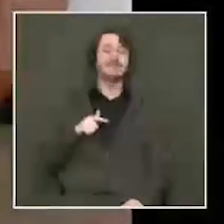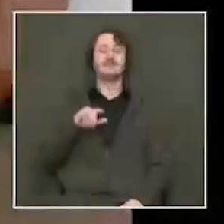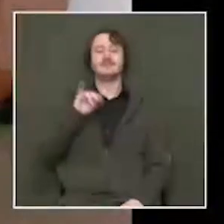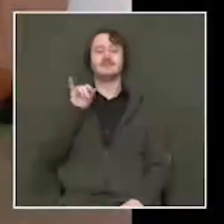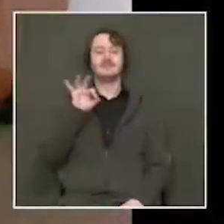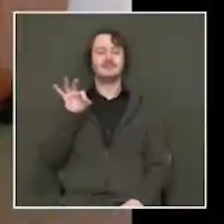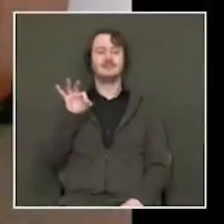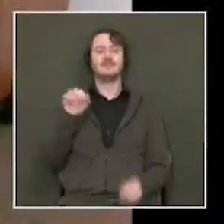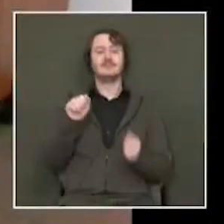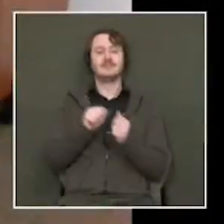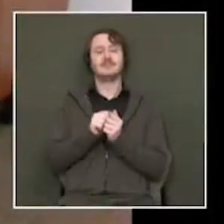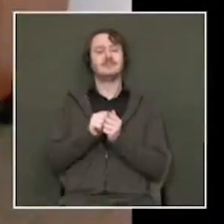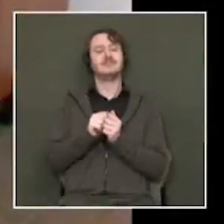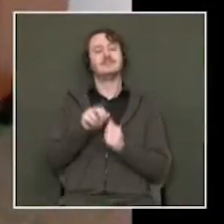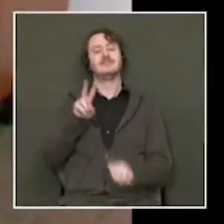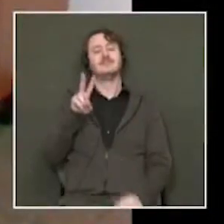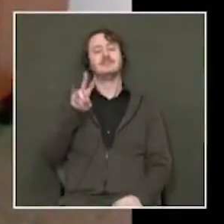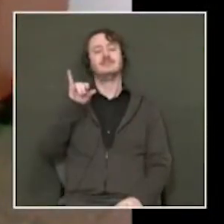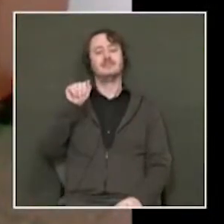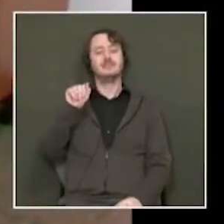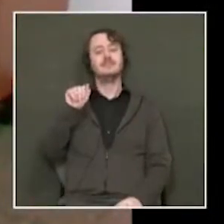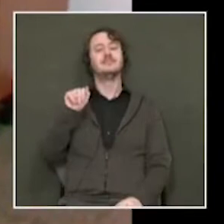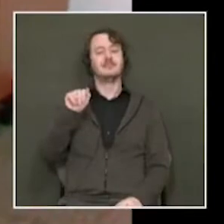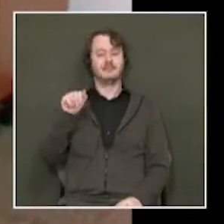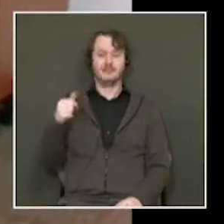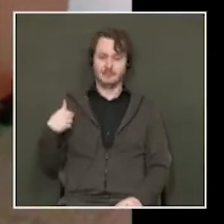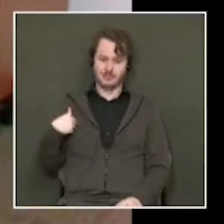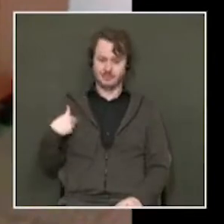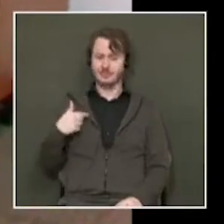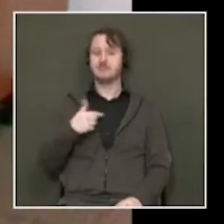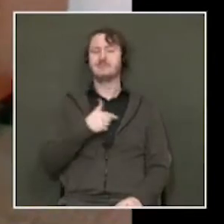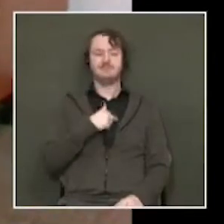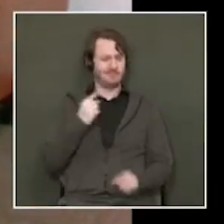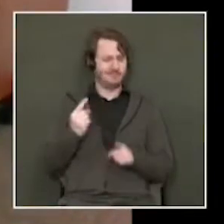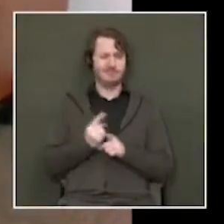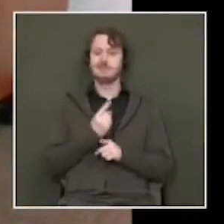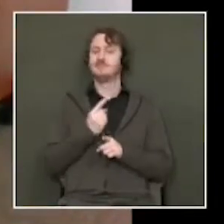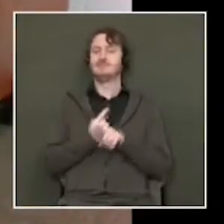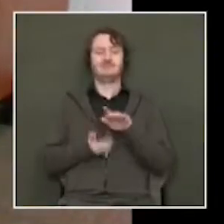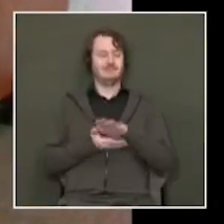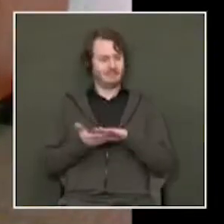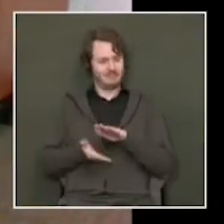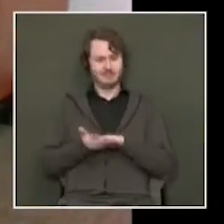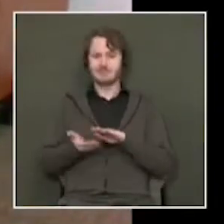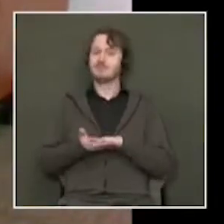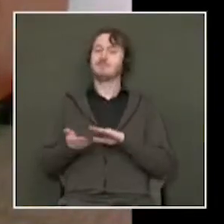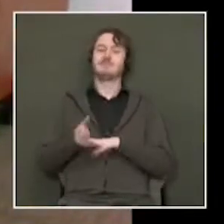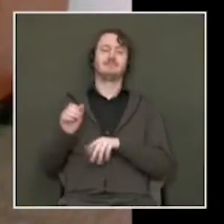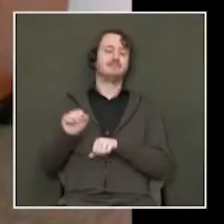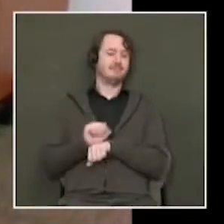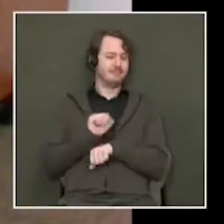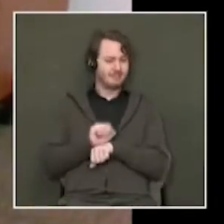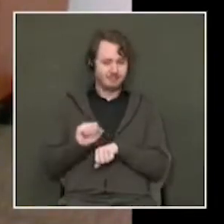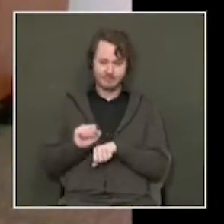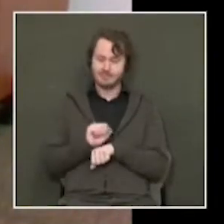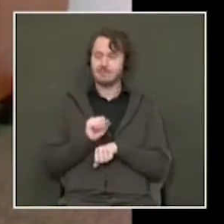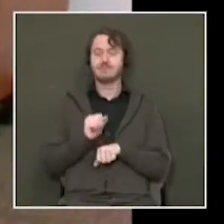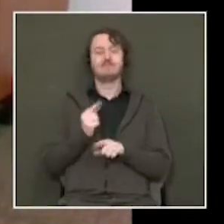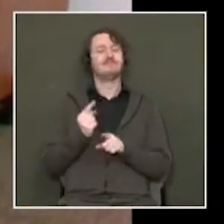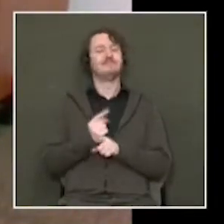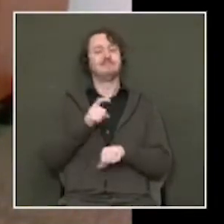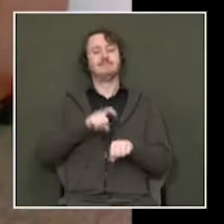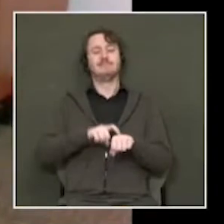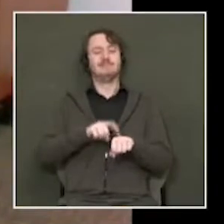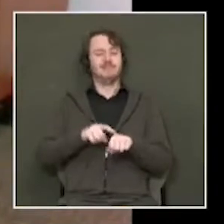Via Metropolitan Transit. We made full call out all on time this morning. Our operators were all able to get in. We started the